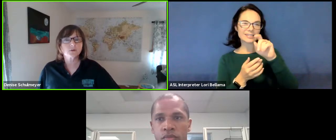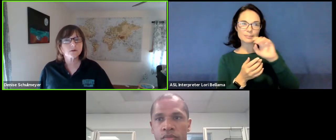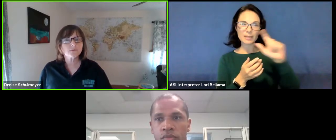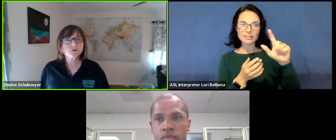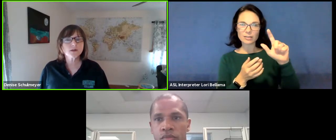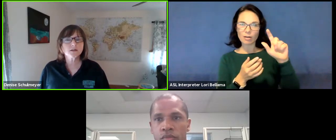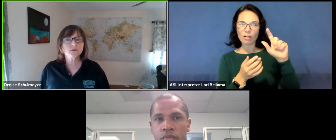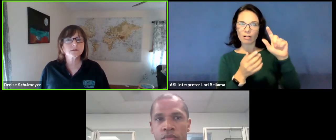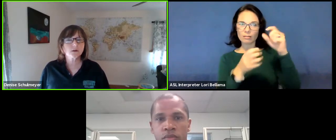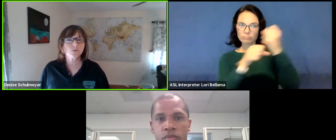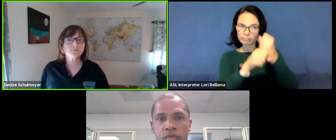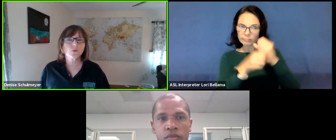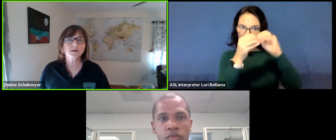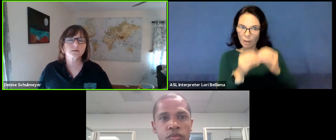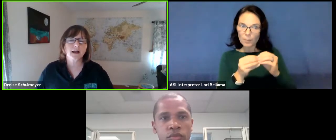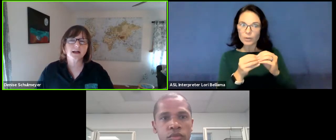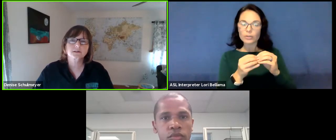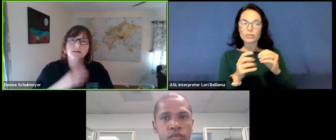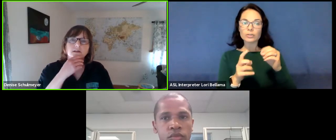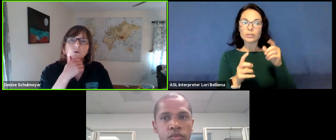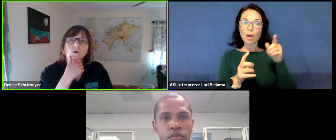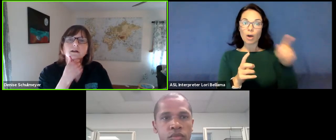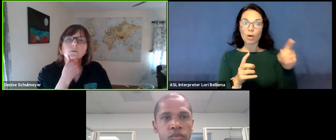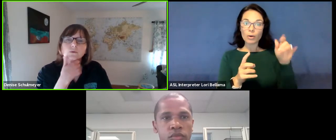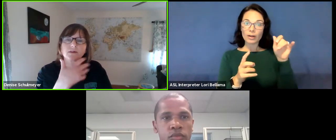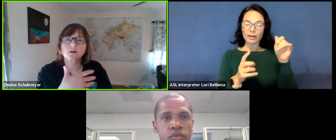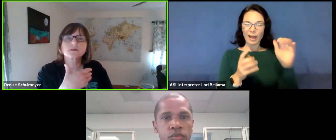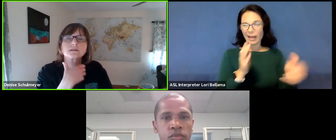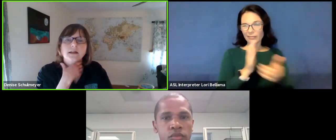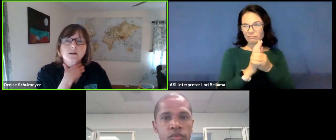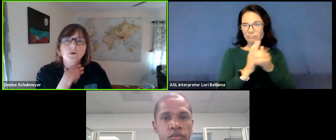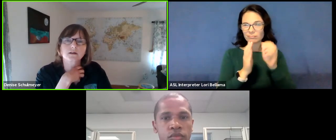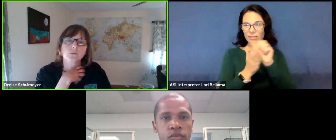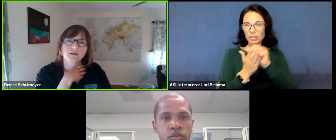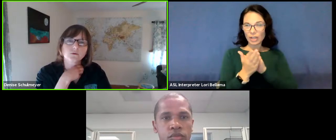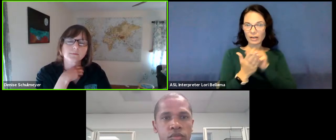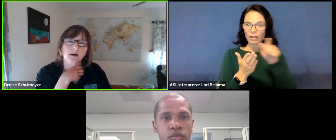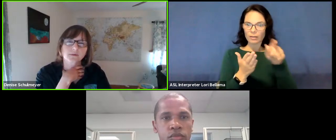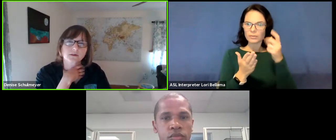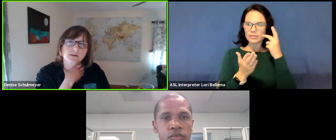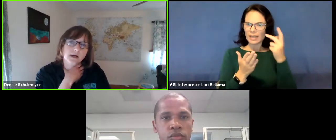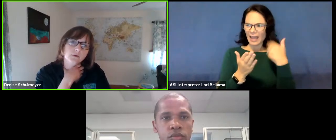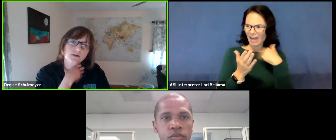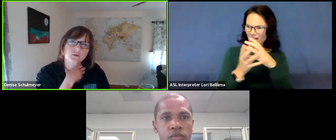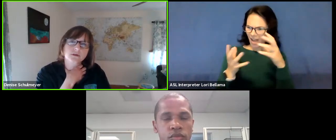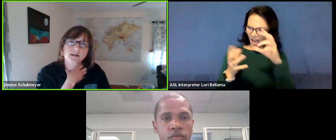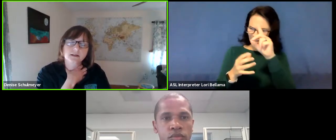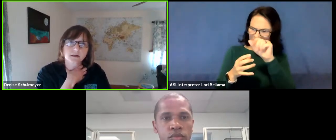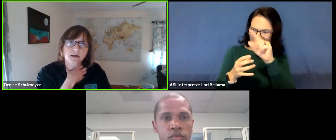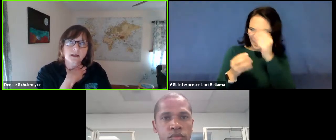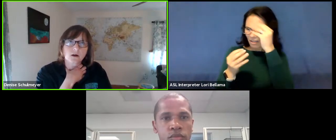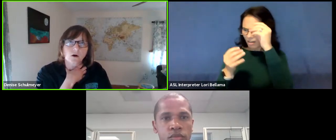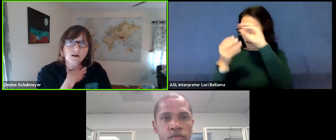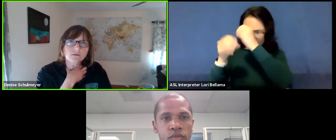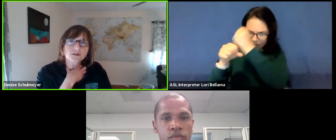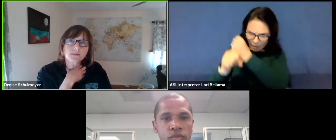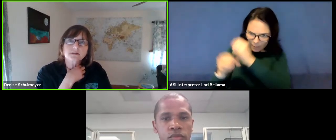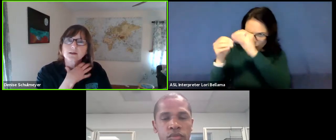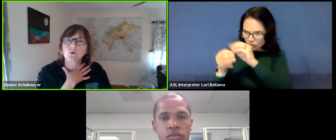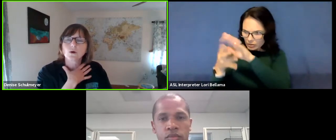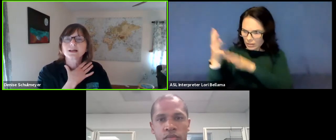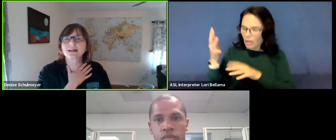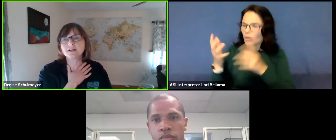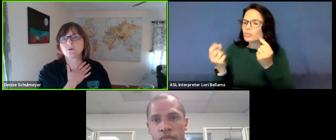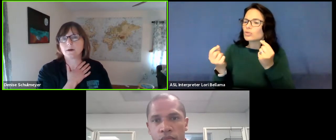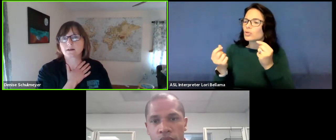agenda. If you read through that, you can see at one point they're asking, we've got all this data, what can we do about this? And I would also say that all of us should